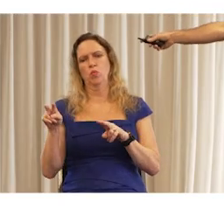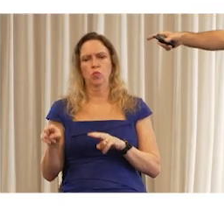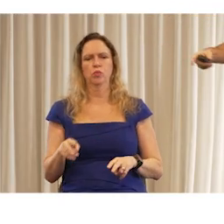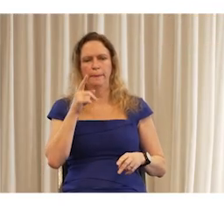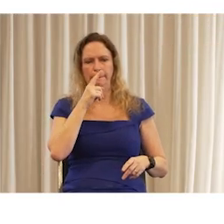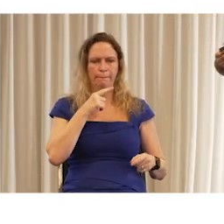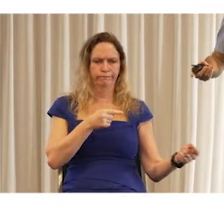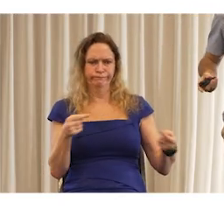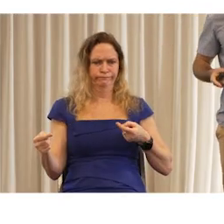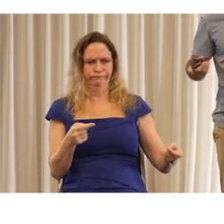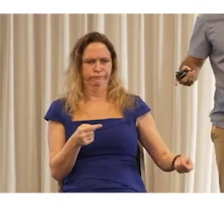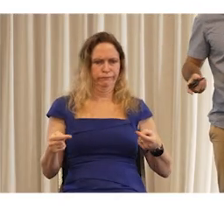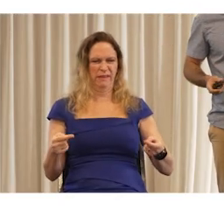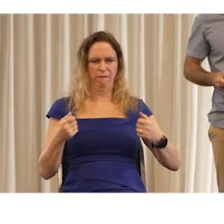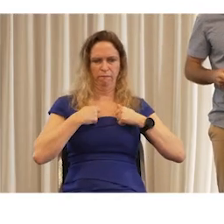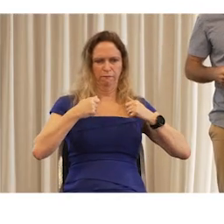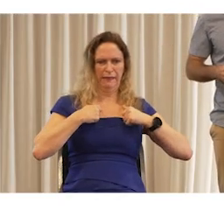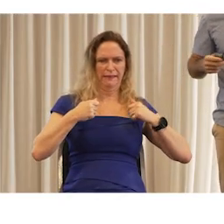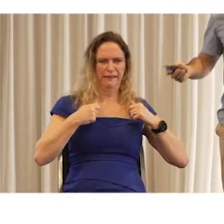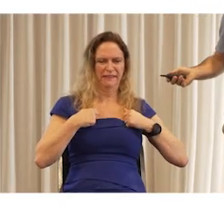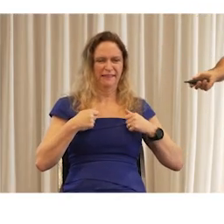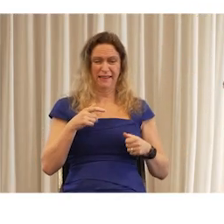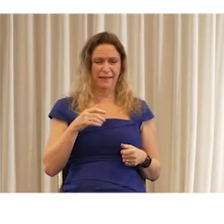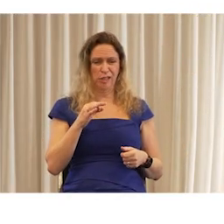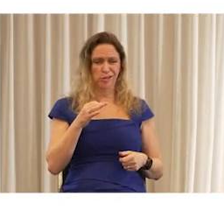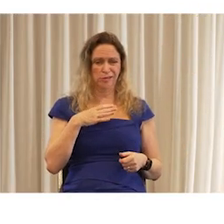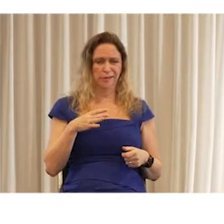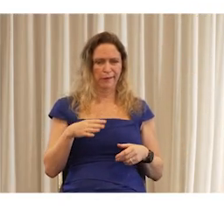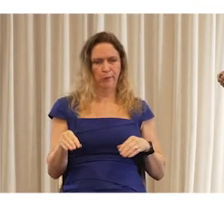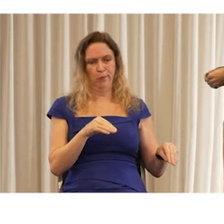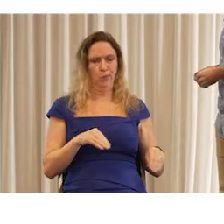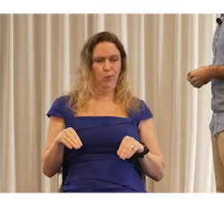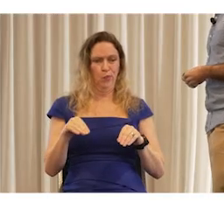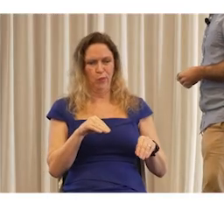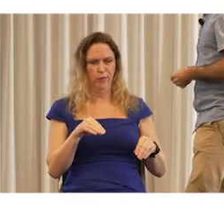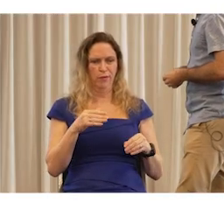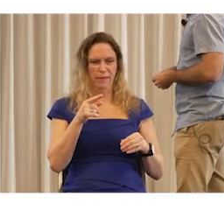people on the field who really don't. They're pretty fit. They don't need to move around anymore.